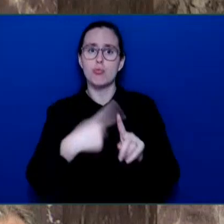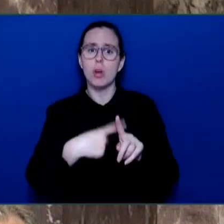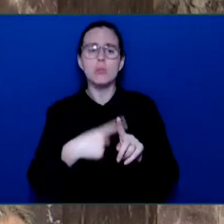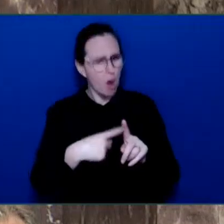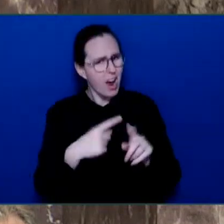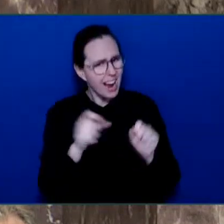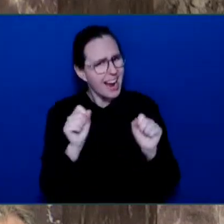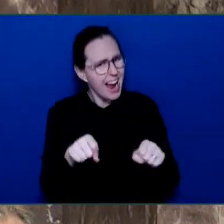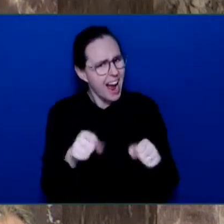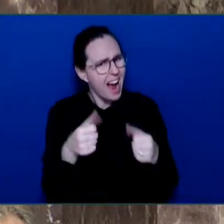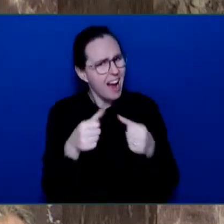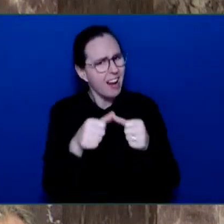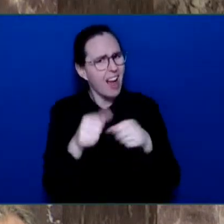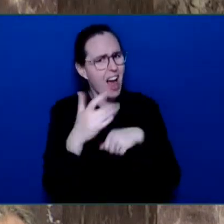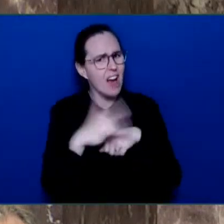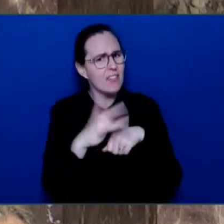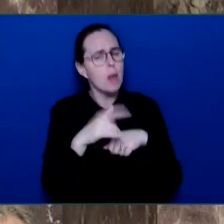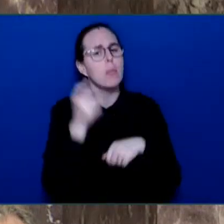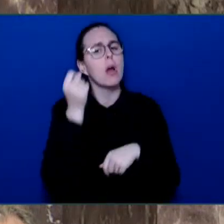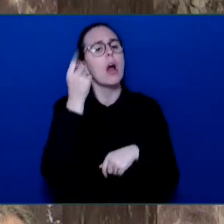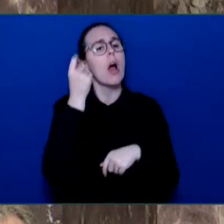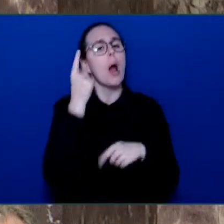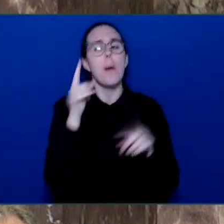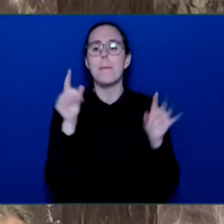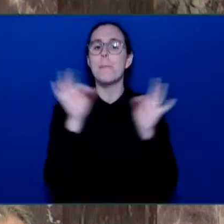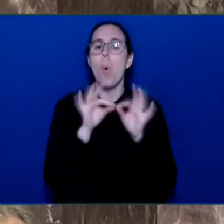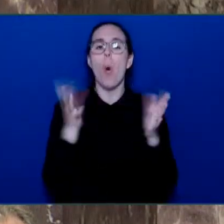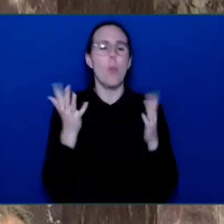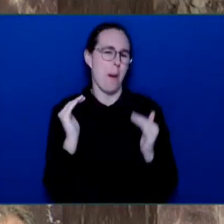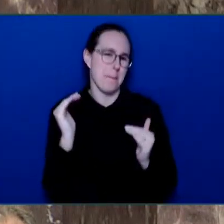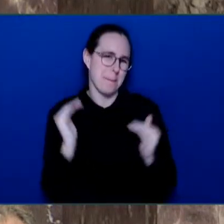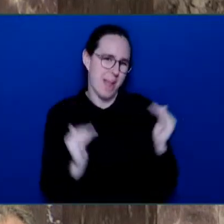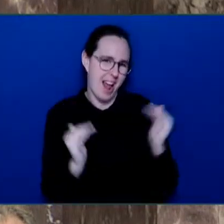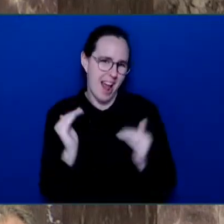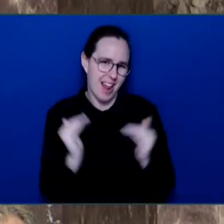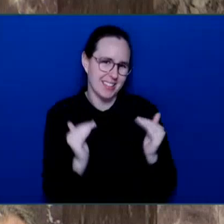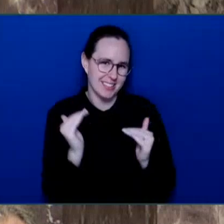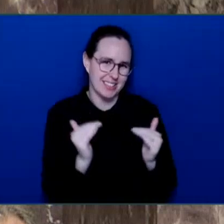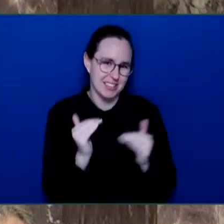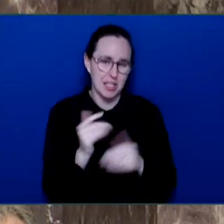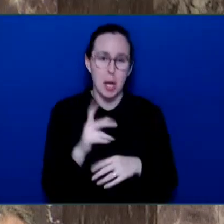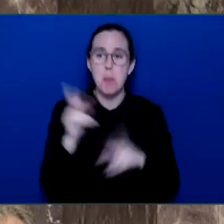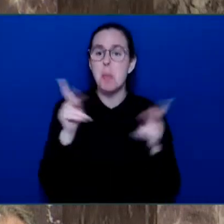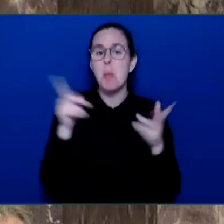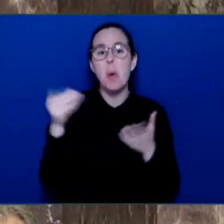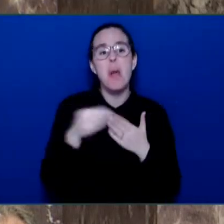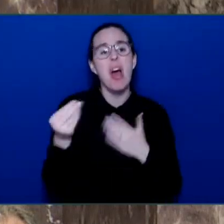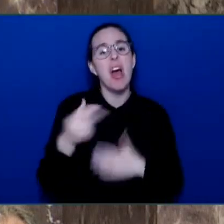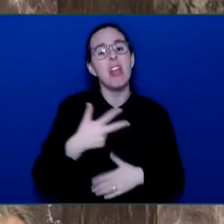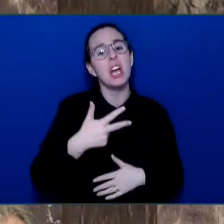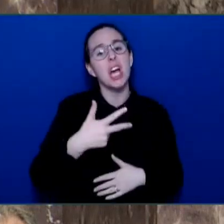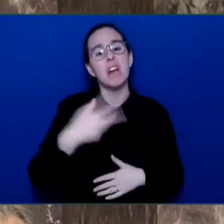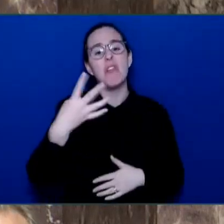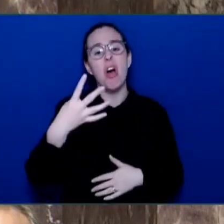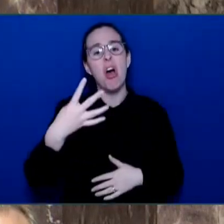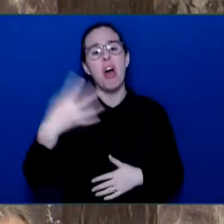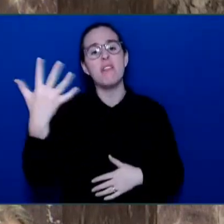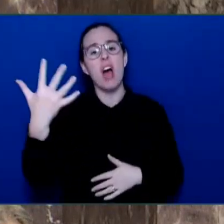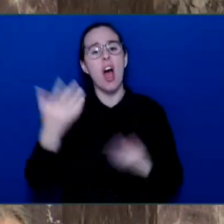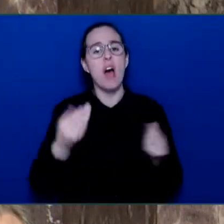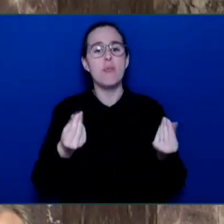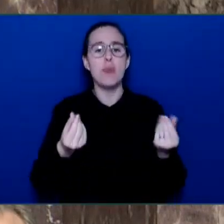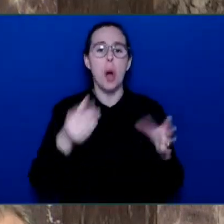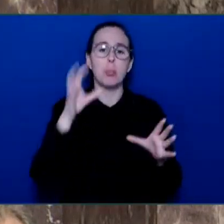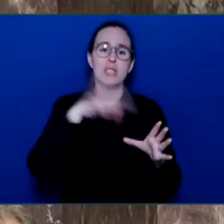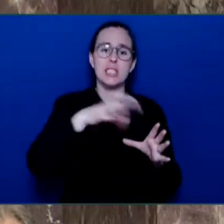buy 3, 4, 5 properties just to put them on short-term rentals, we're saying we need that housing stock for people that need it in British